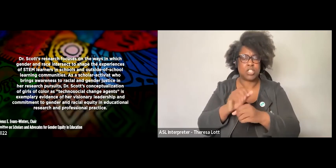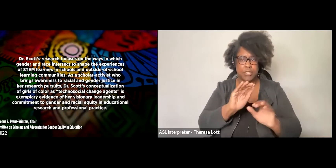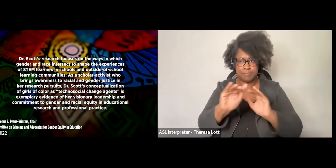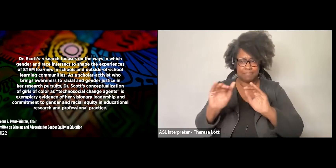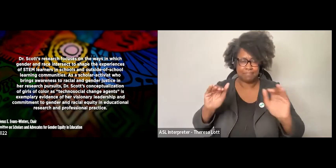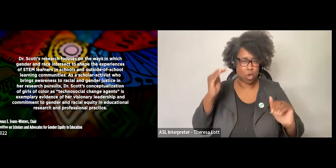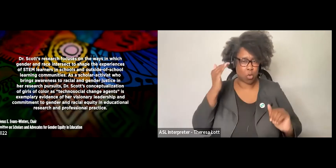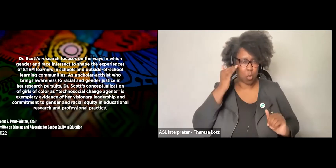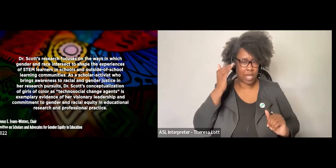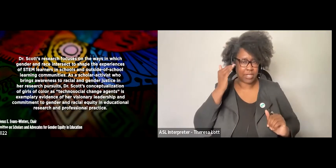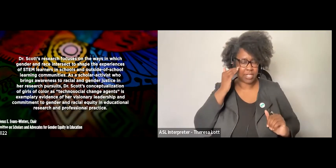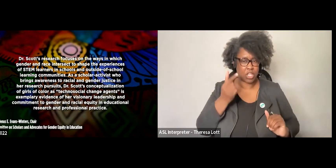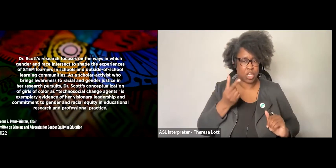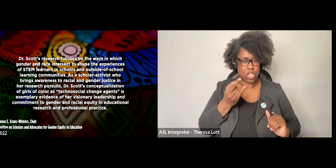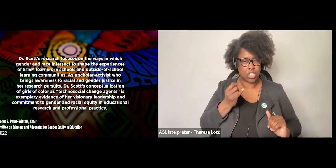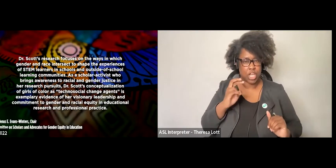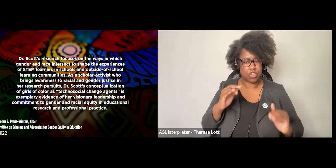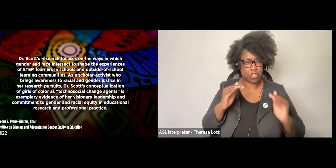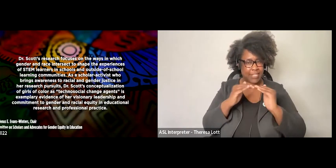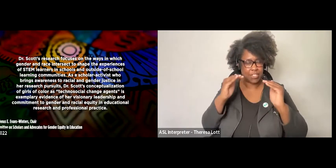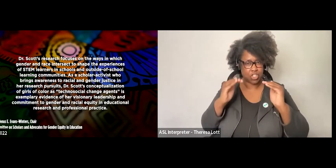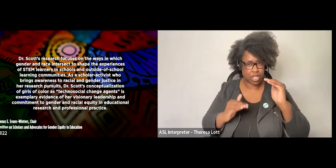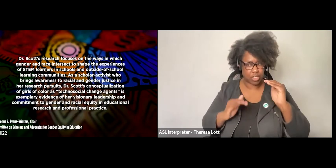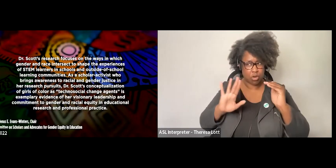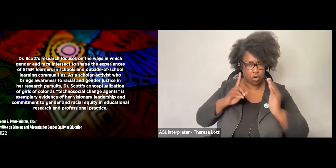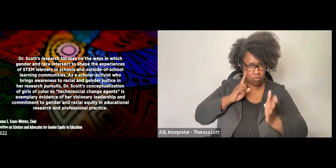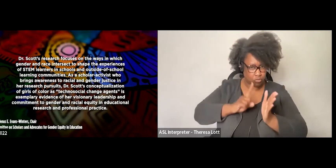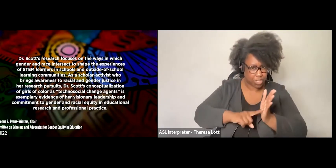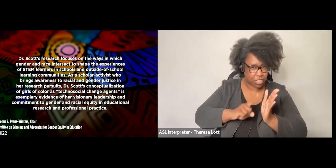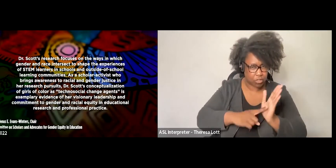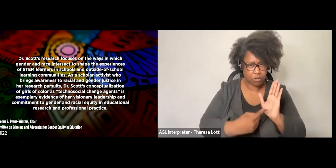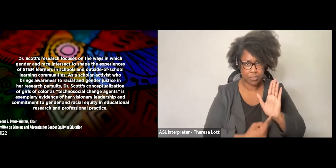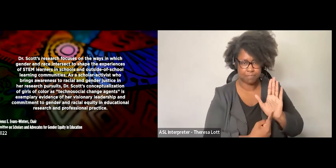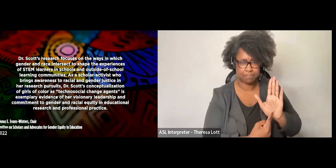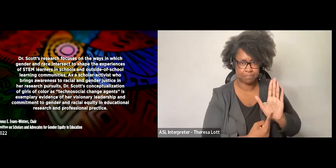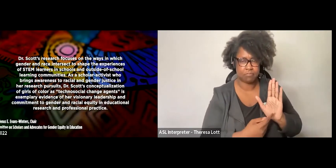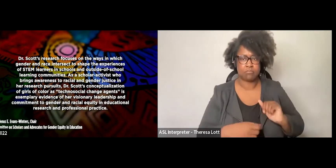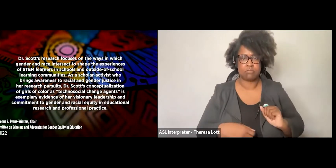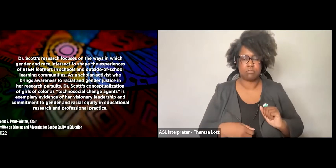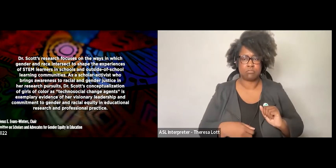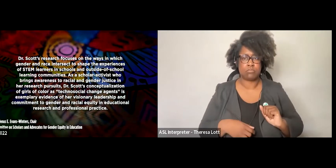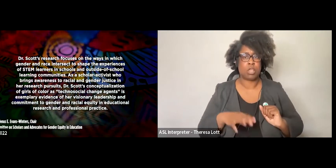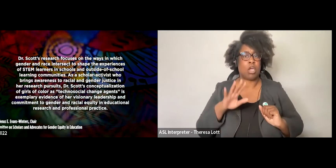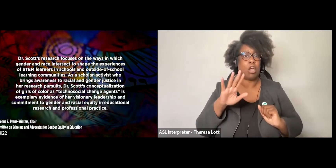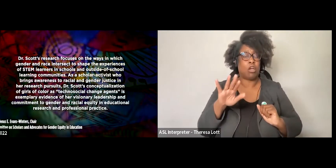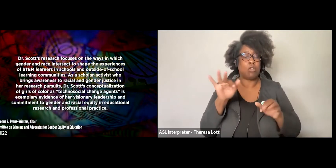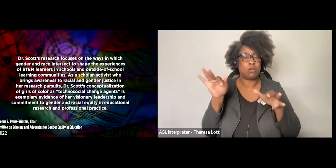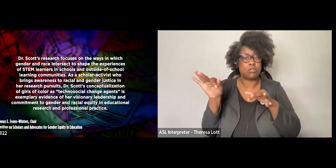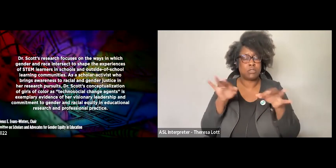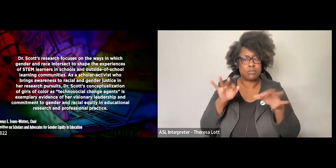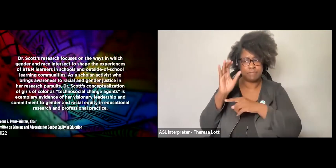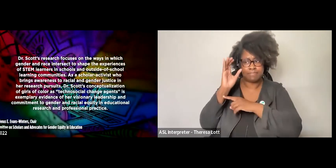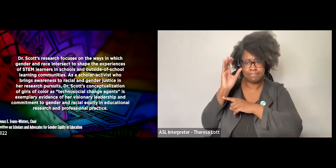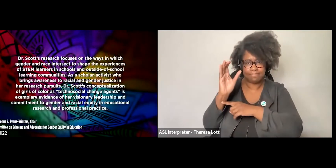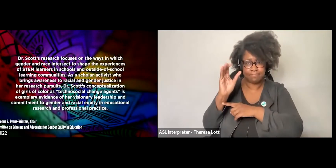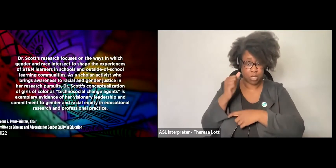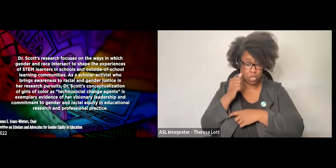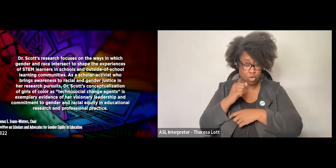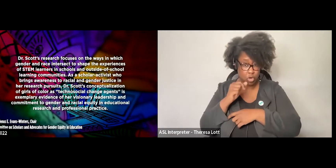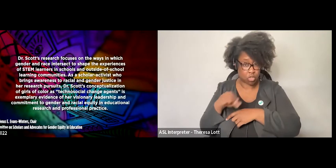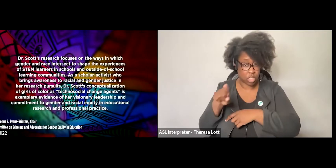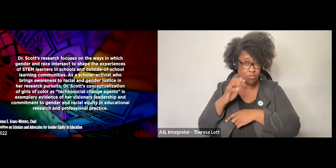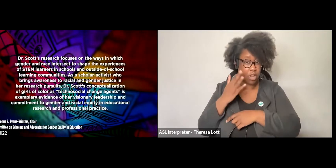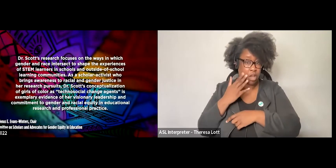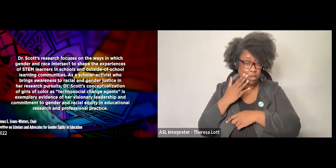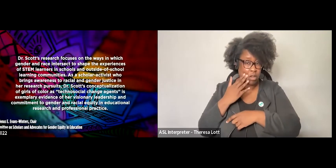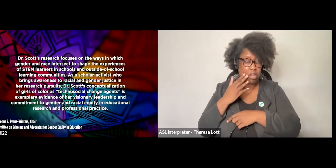gender justice in her research pursuits, Dr. Scott's conceptualization of girls of color as